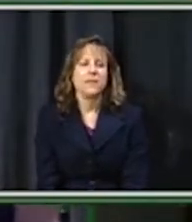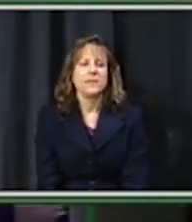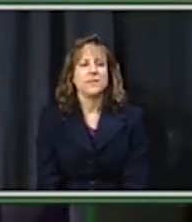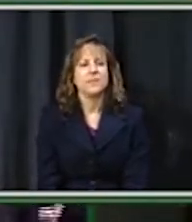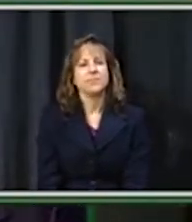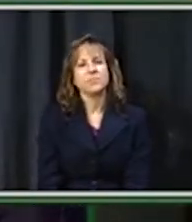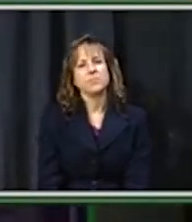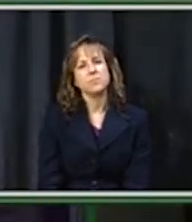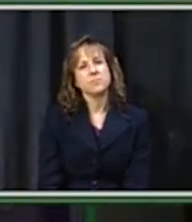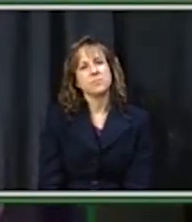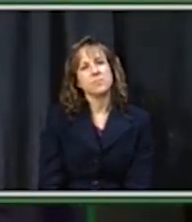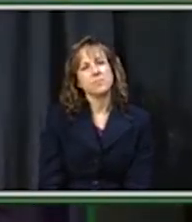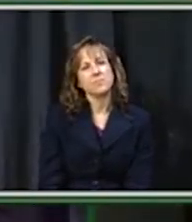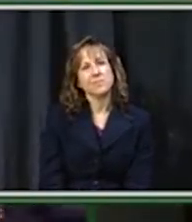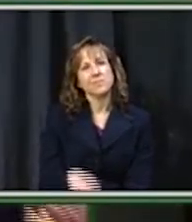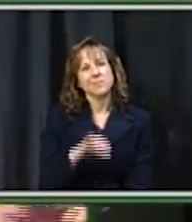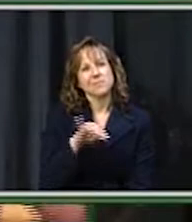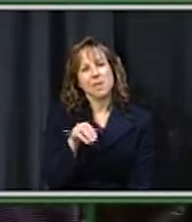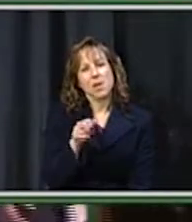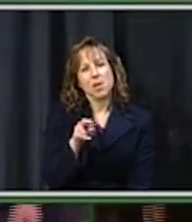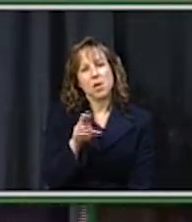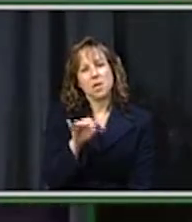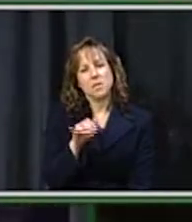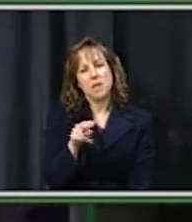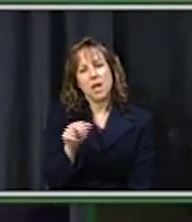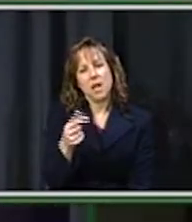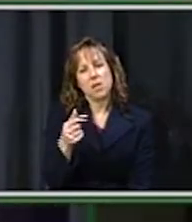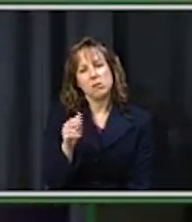Yarsenia Garcia.